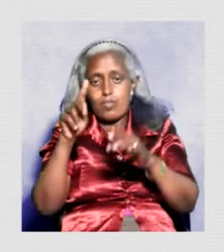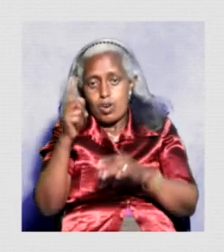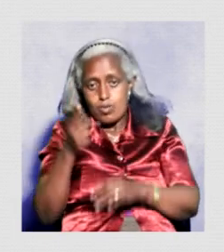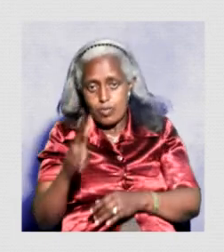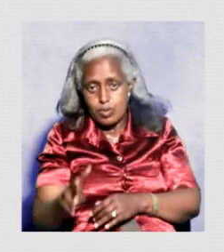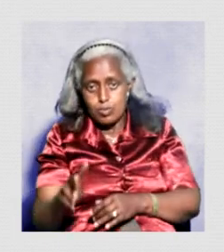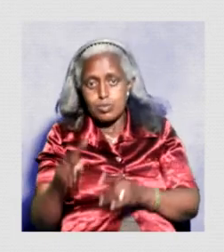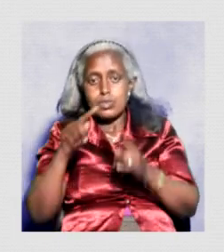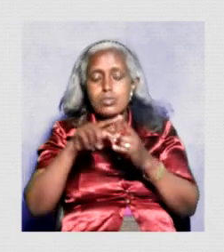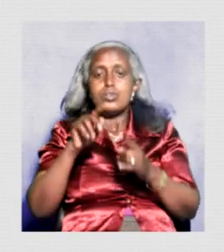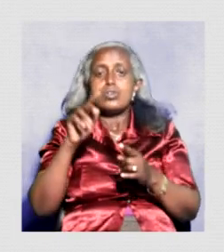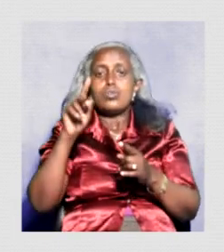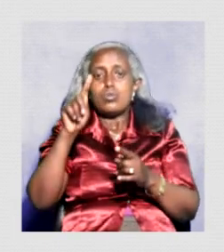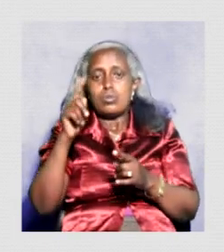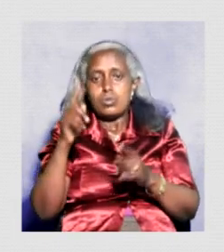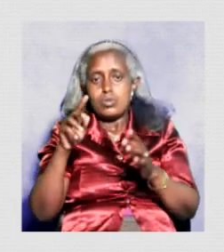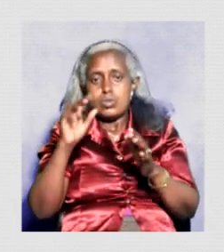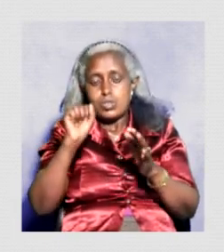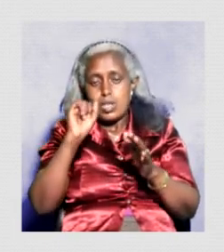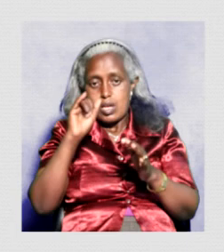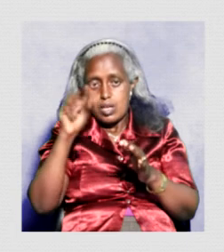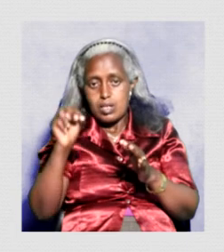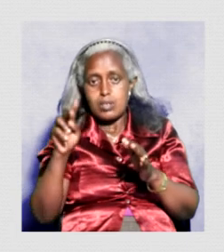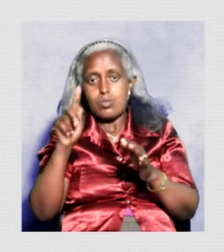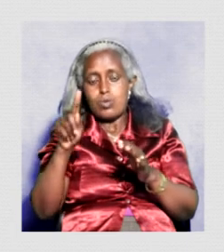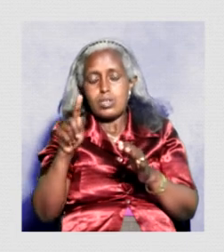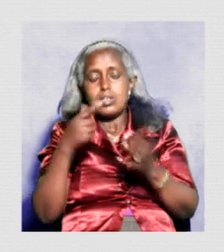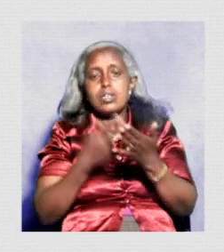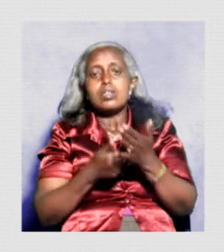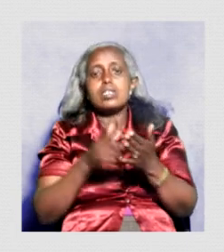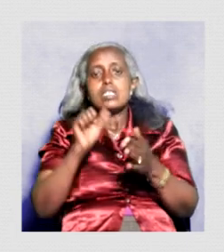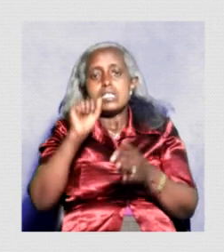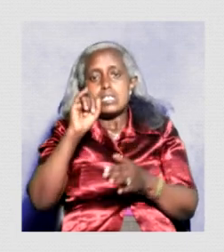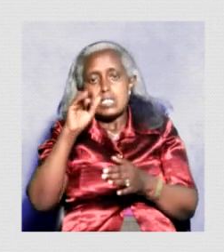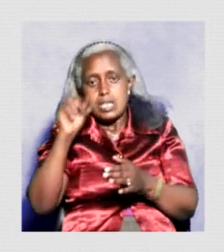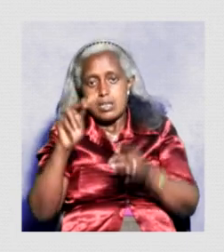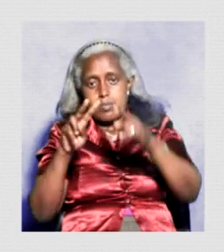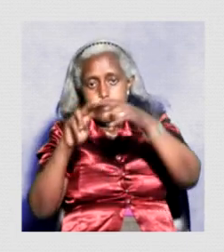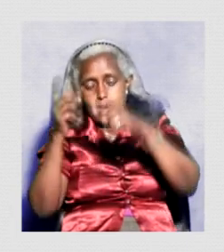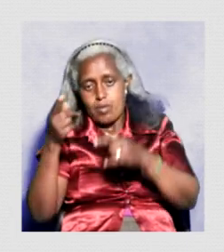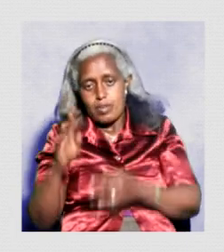of 1, and sine inverse of sine pi over 4,